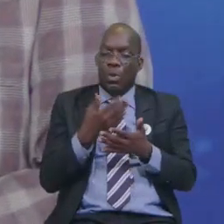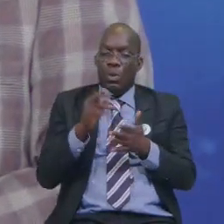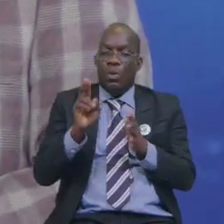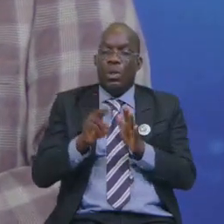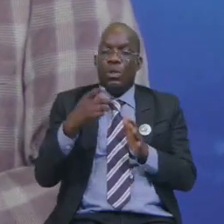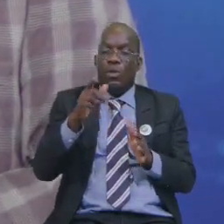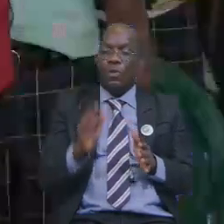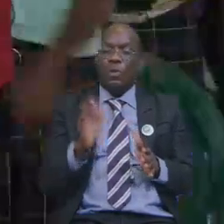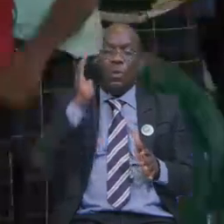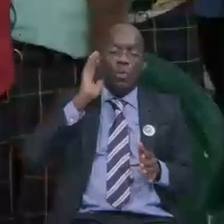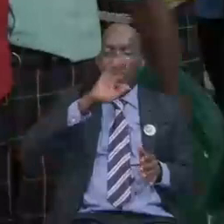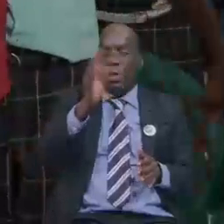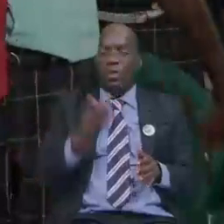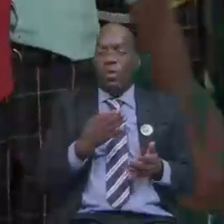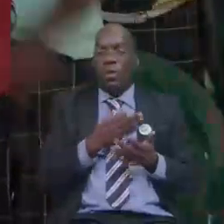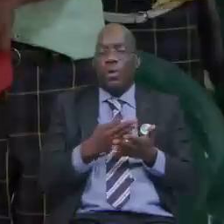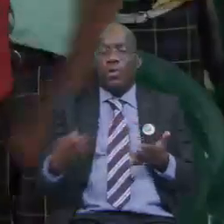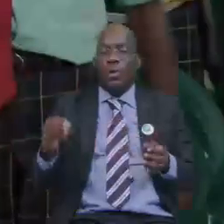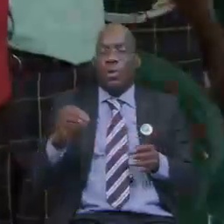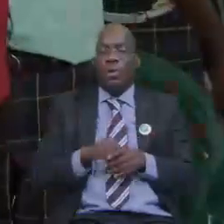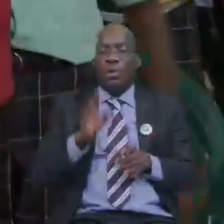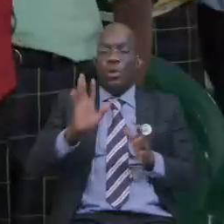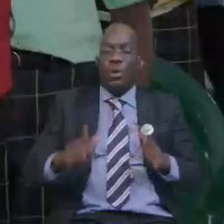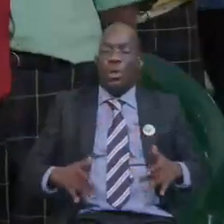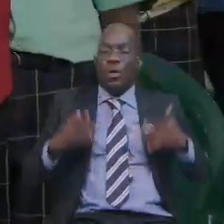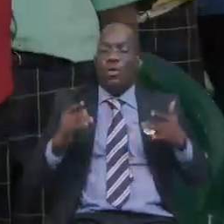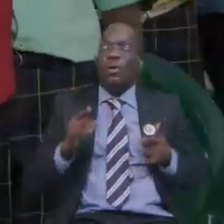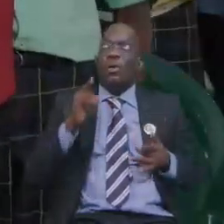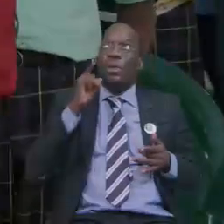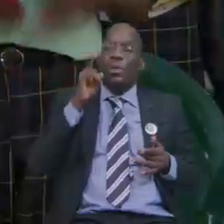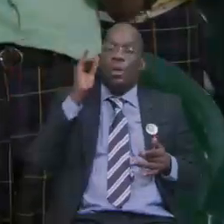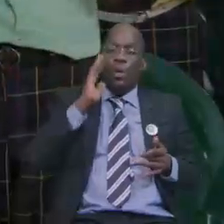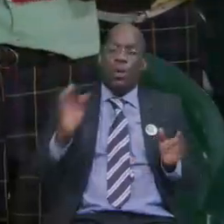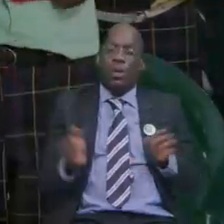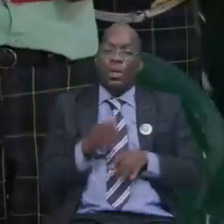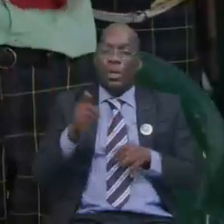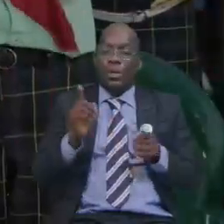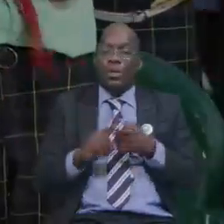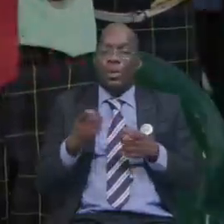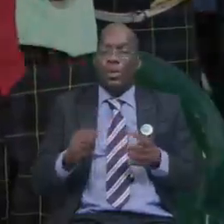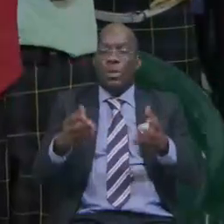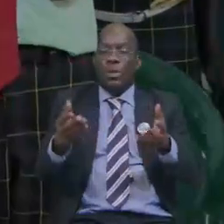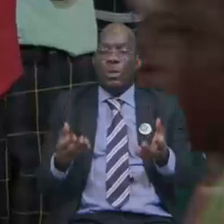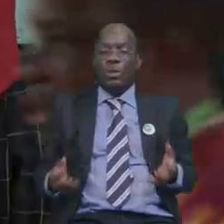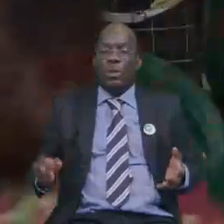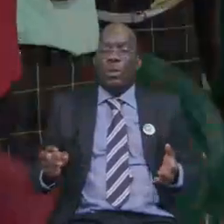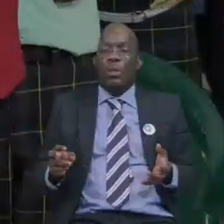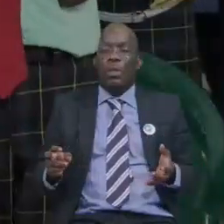in your life. It will take you to the desired destination.